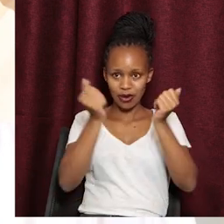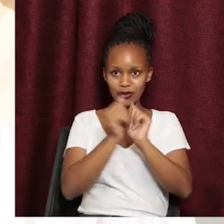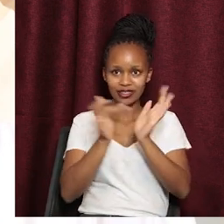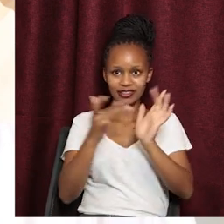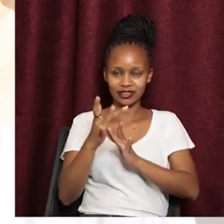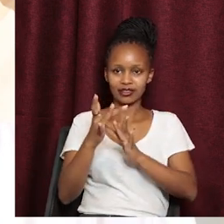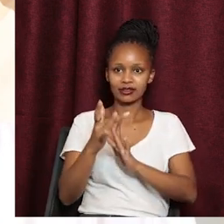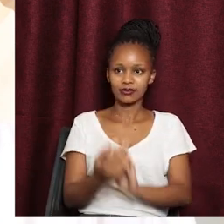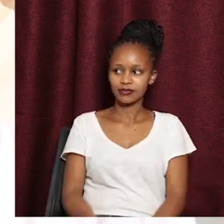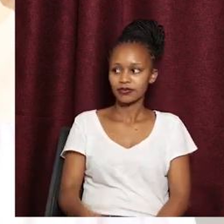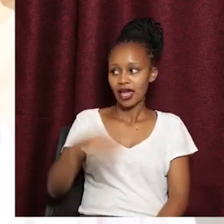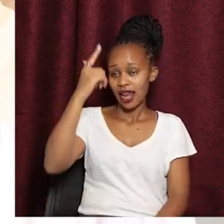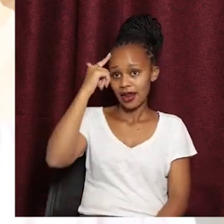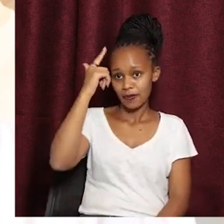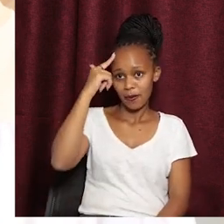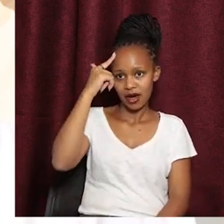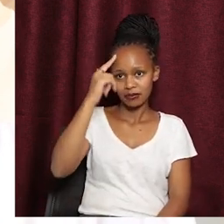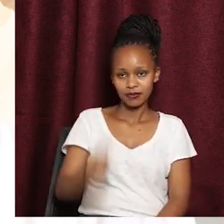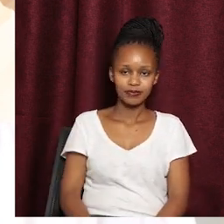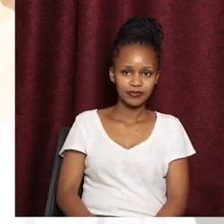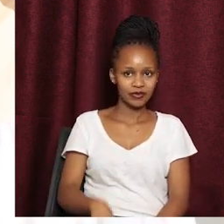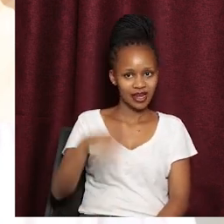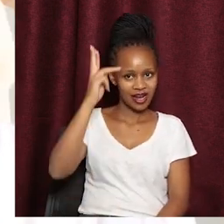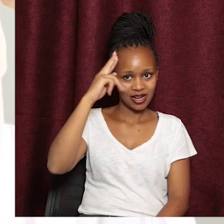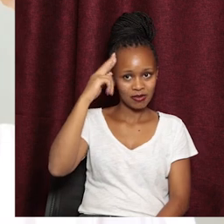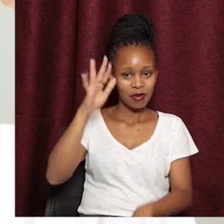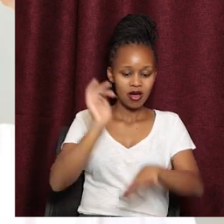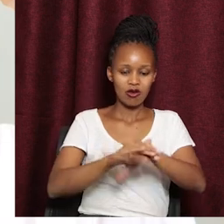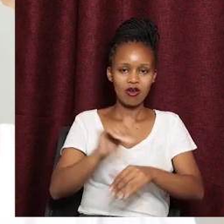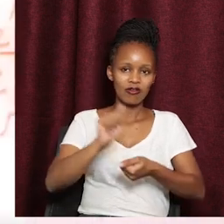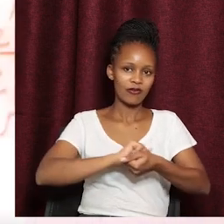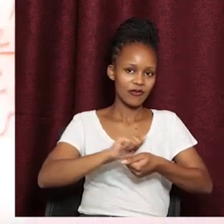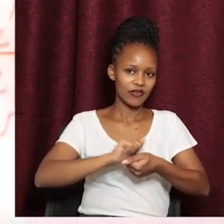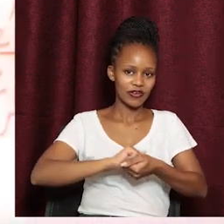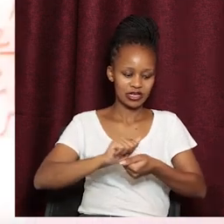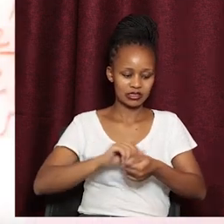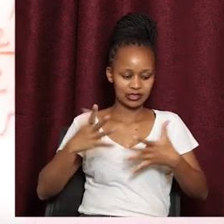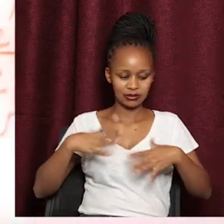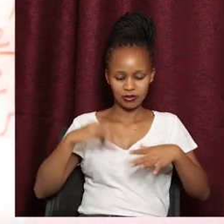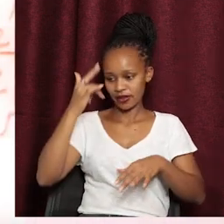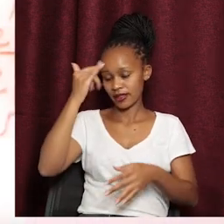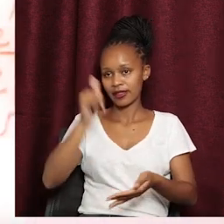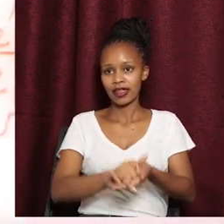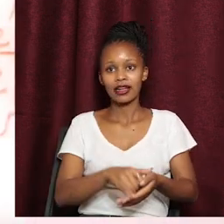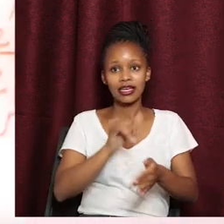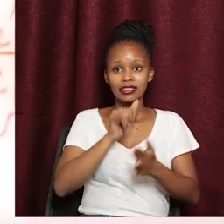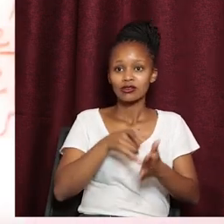Remember, on Good Friday, people thought that it was over.